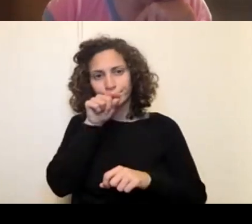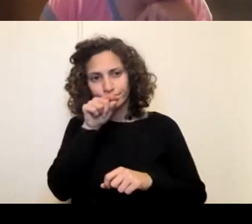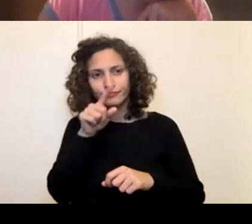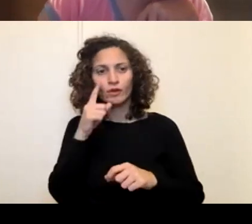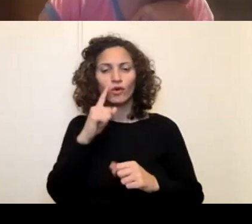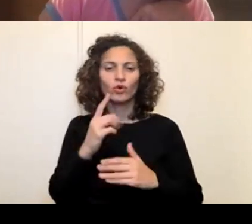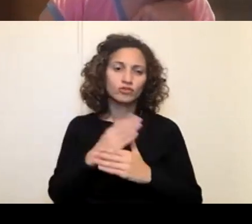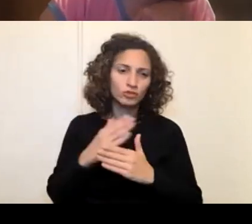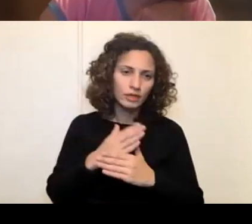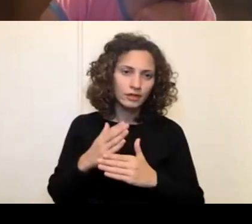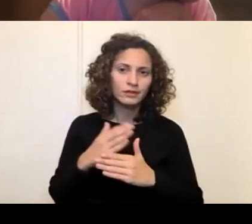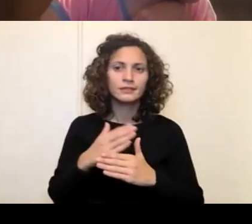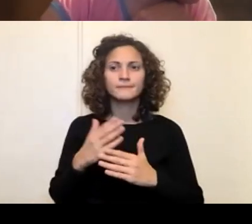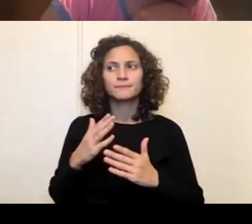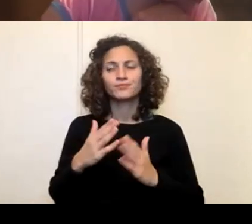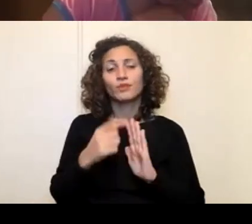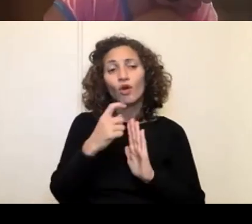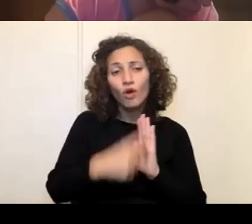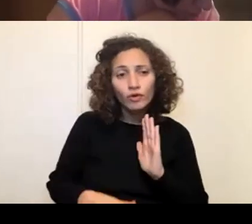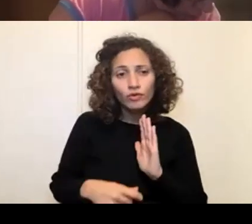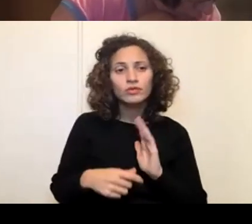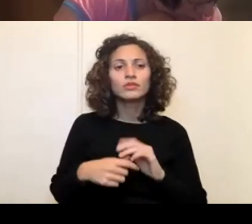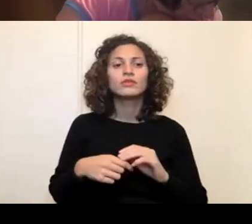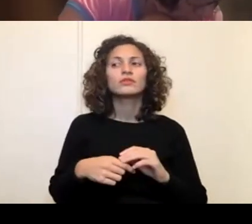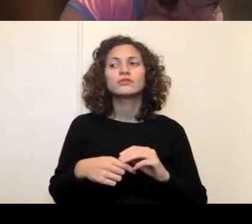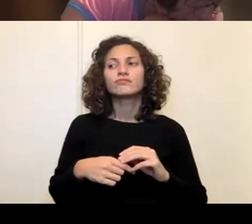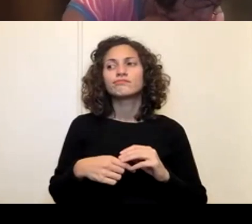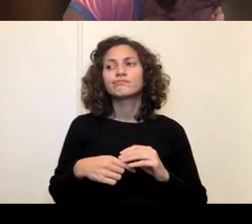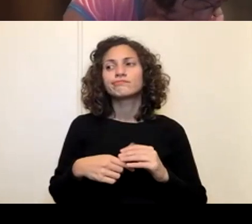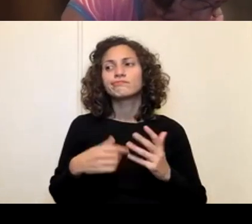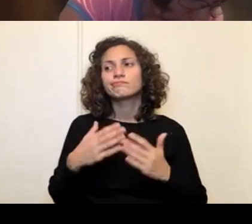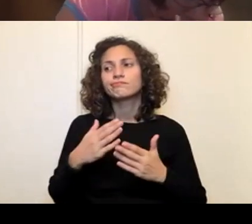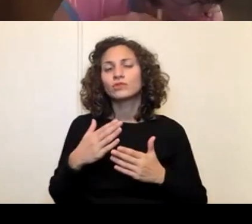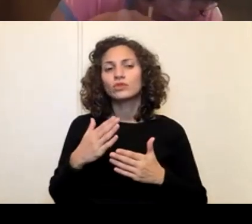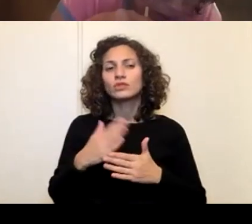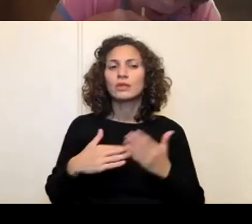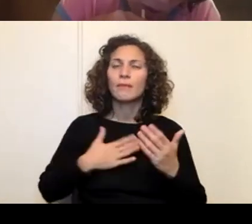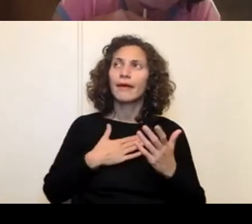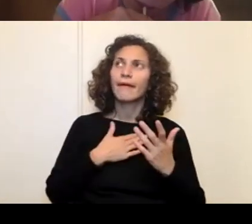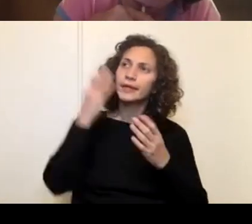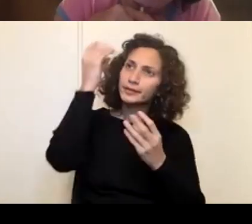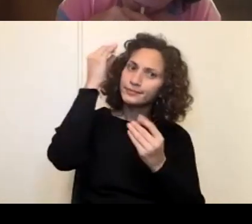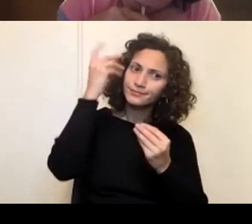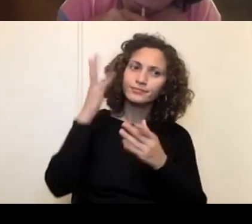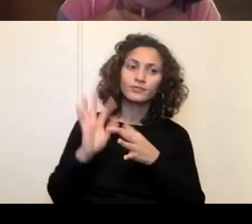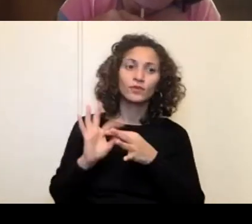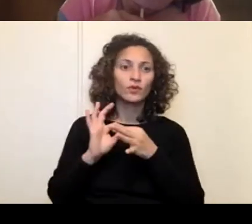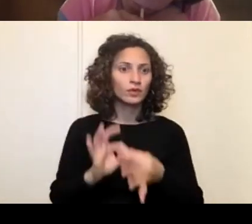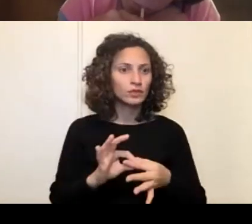share maybe an article or something that I have thought about that that relates